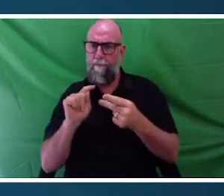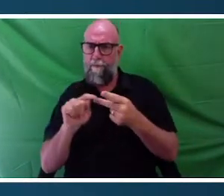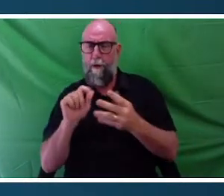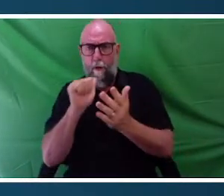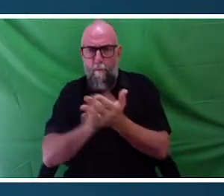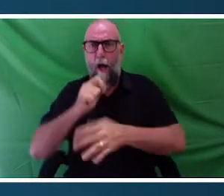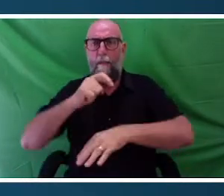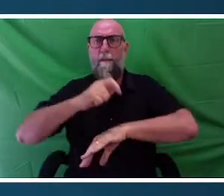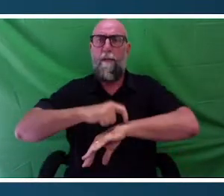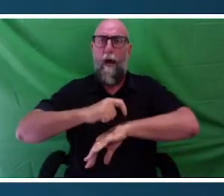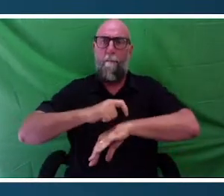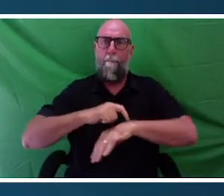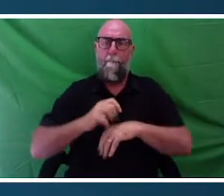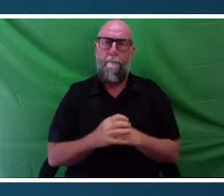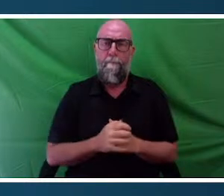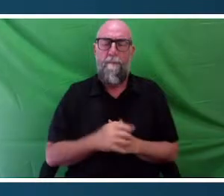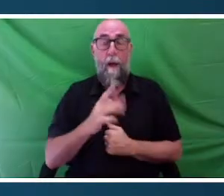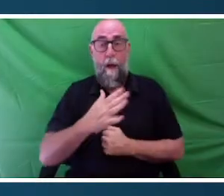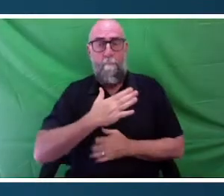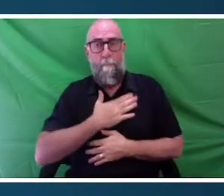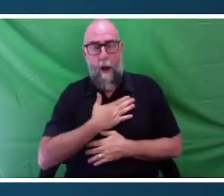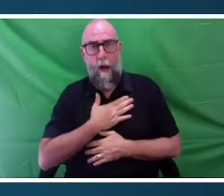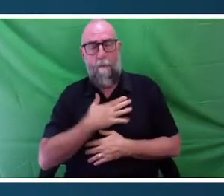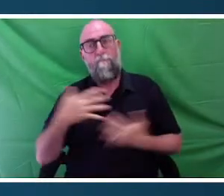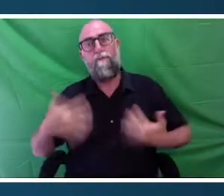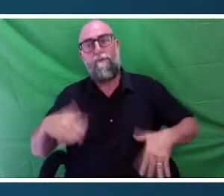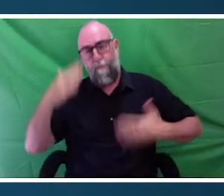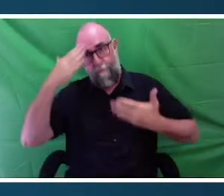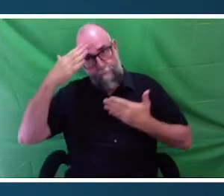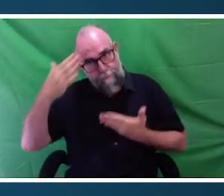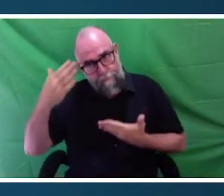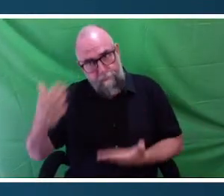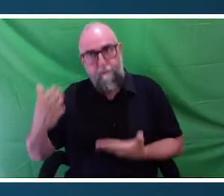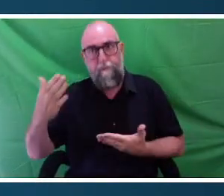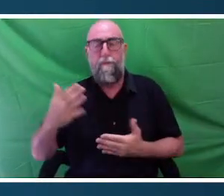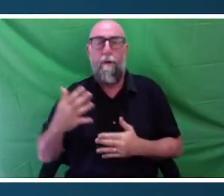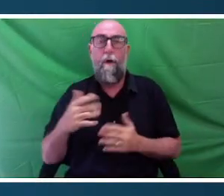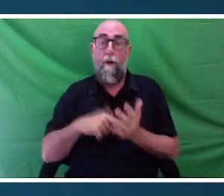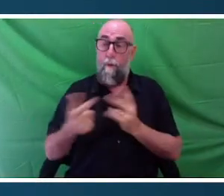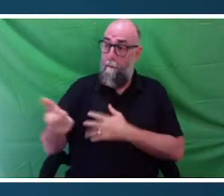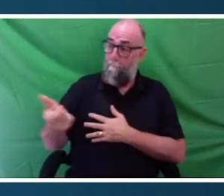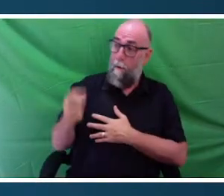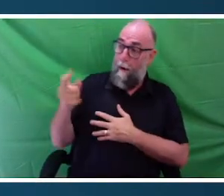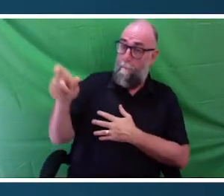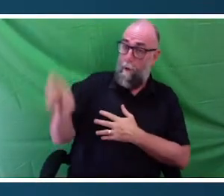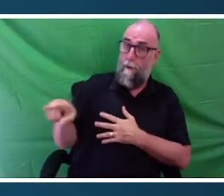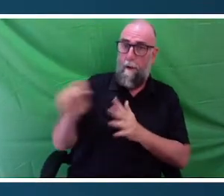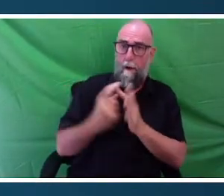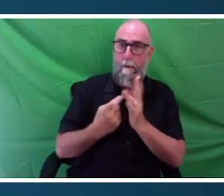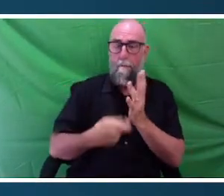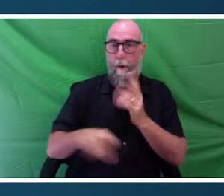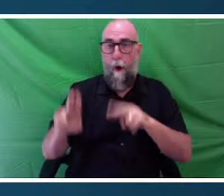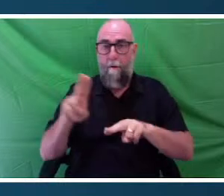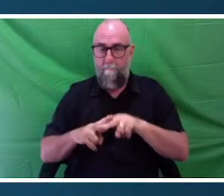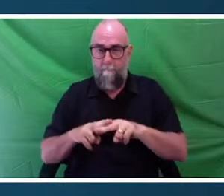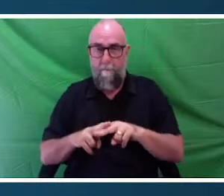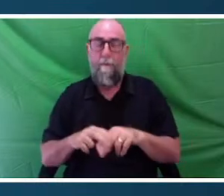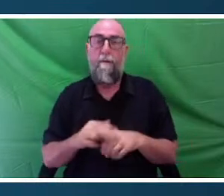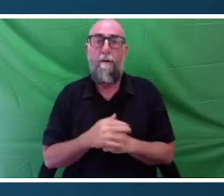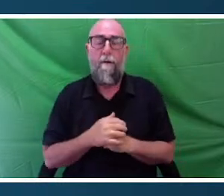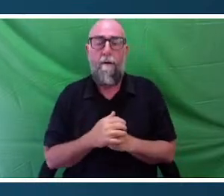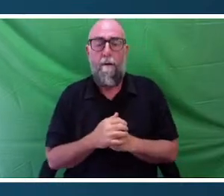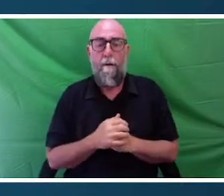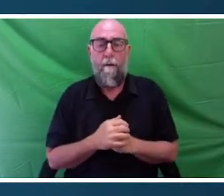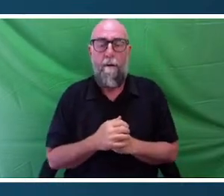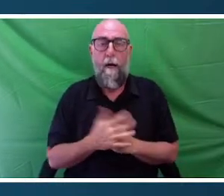It is my honour to introduce, by inviting to the podium, Professor Esperanza Martinez,